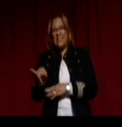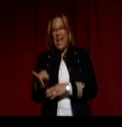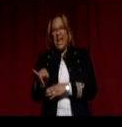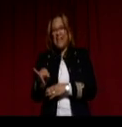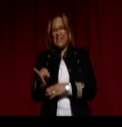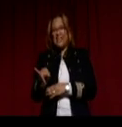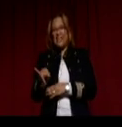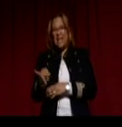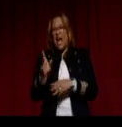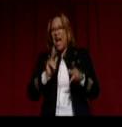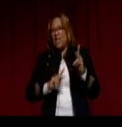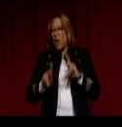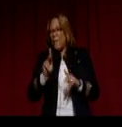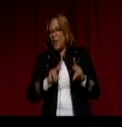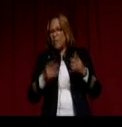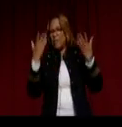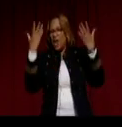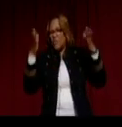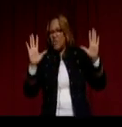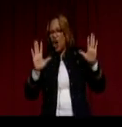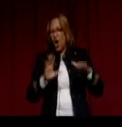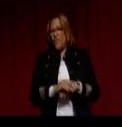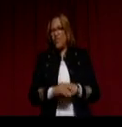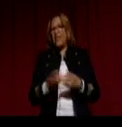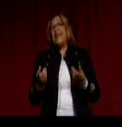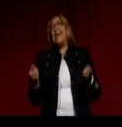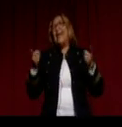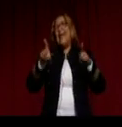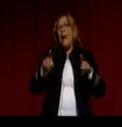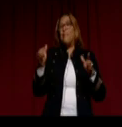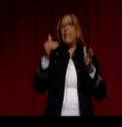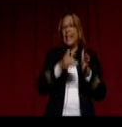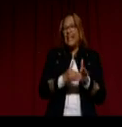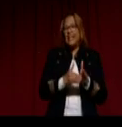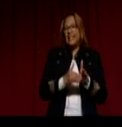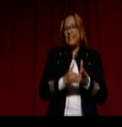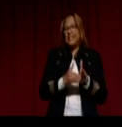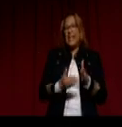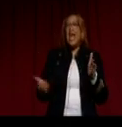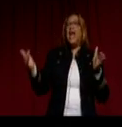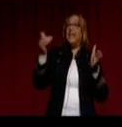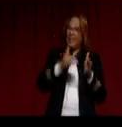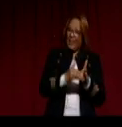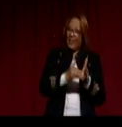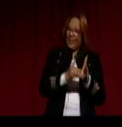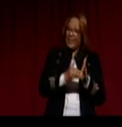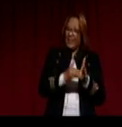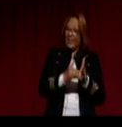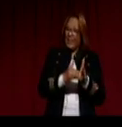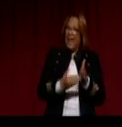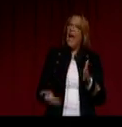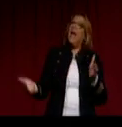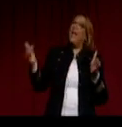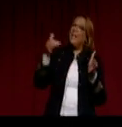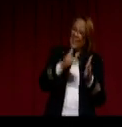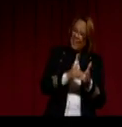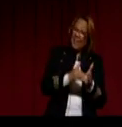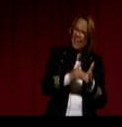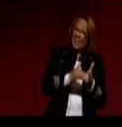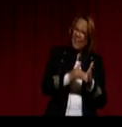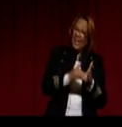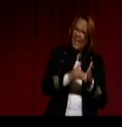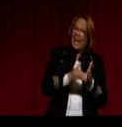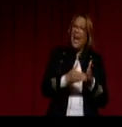then when people thought it was all over, it came back again and again, and it was still coming back in the age